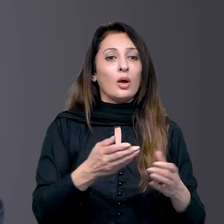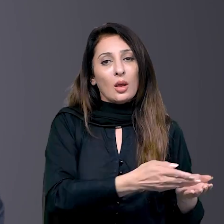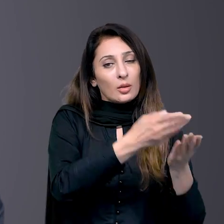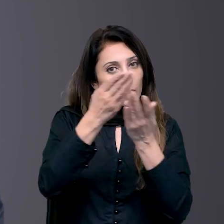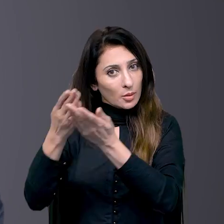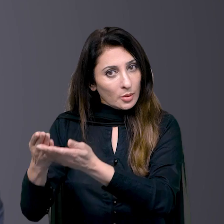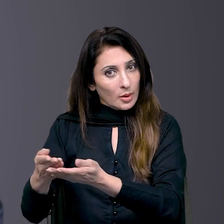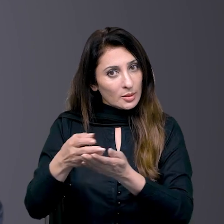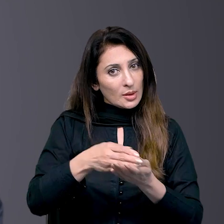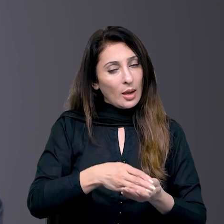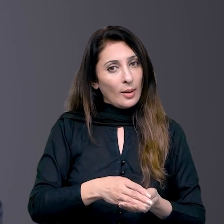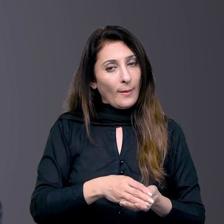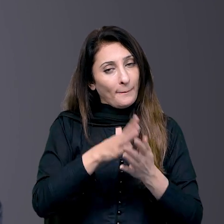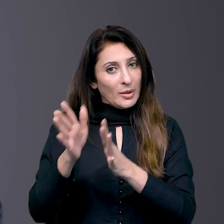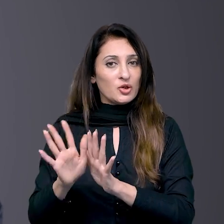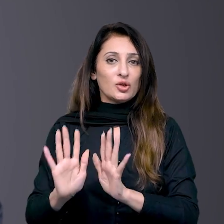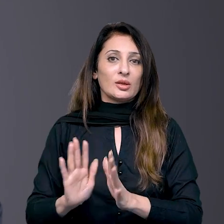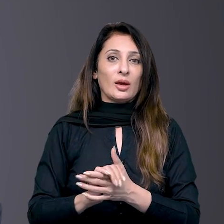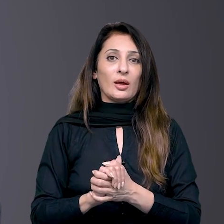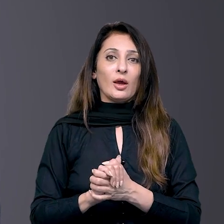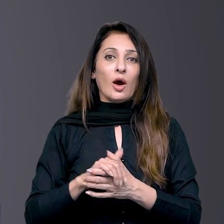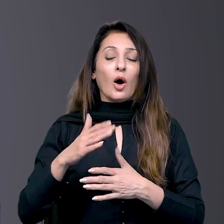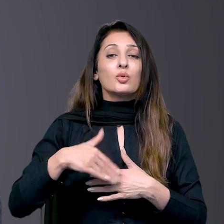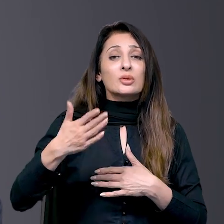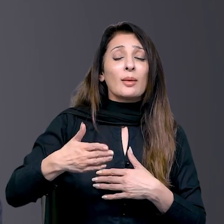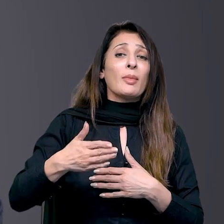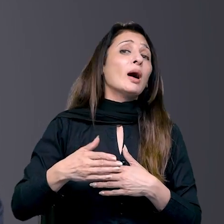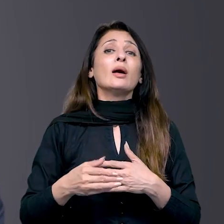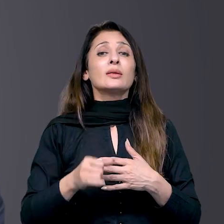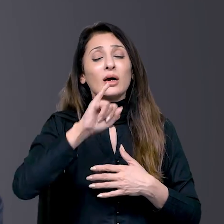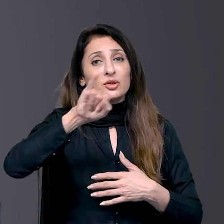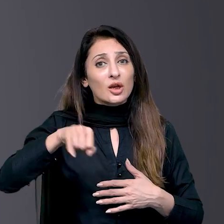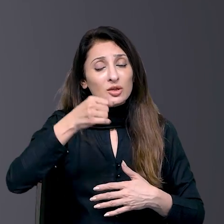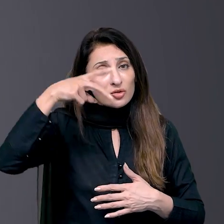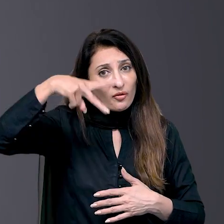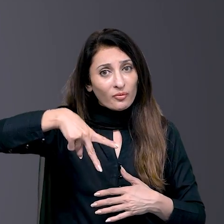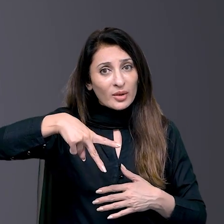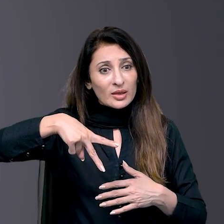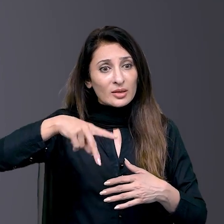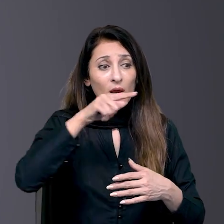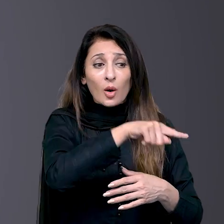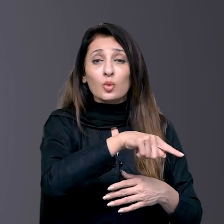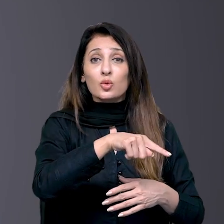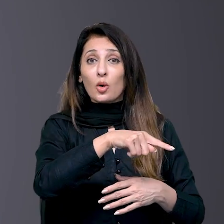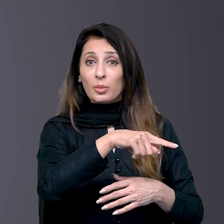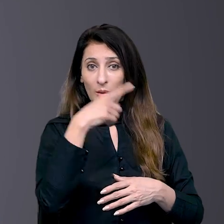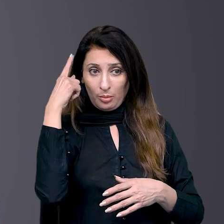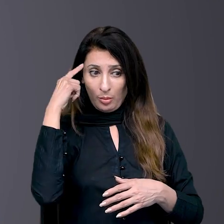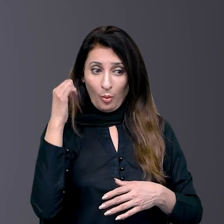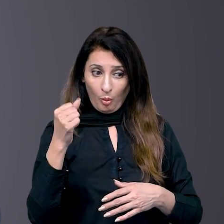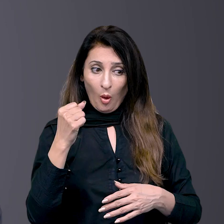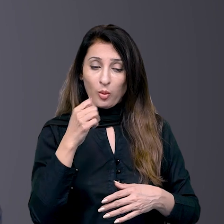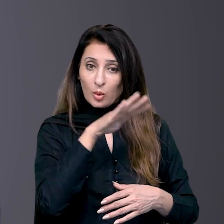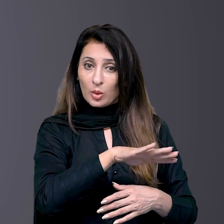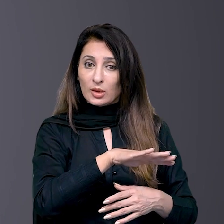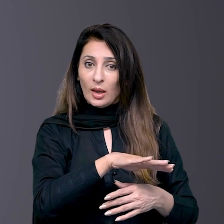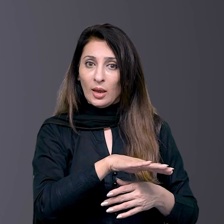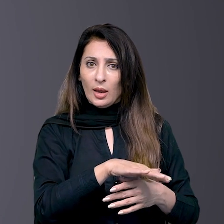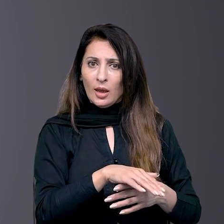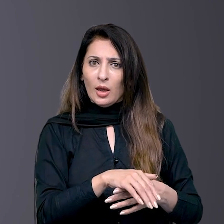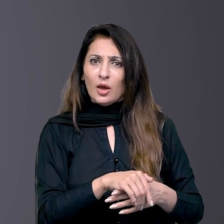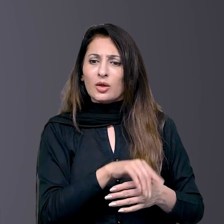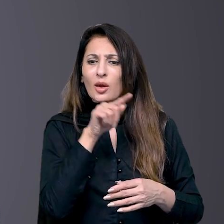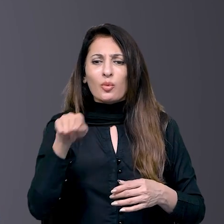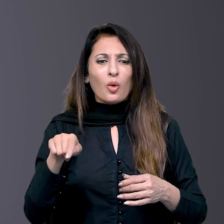the Justice of Peace is also empowered, the additional session judge is also empowered to proceed directly without calling